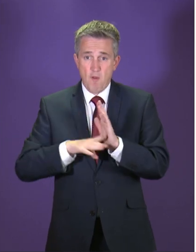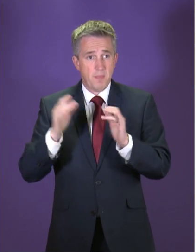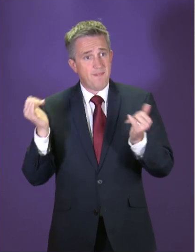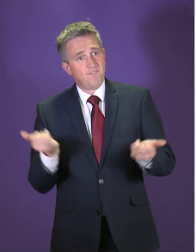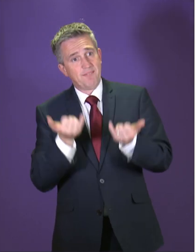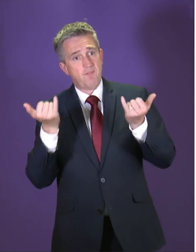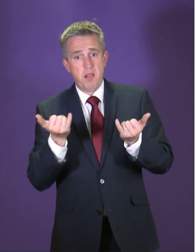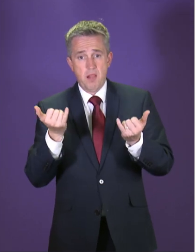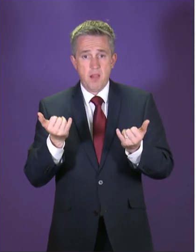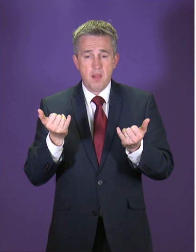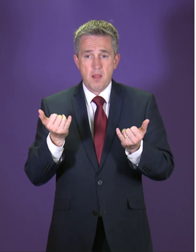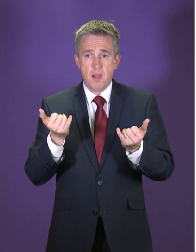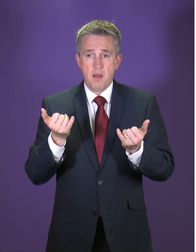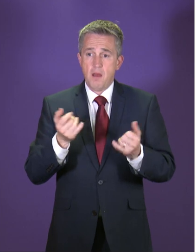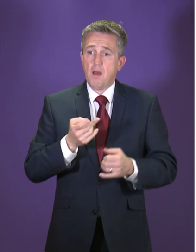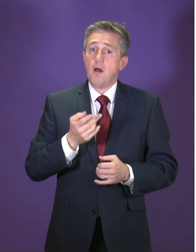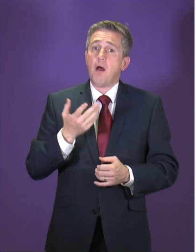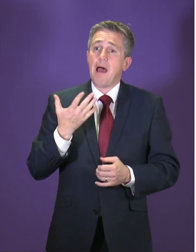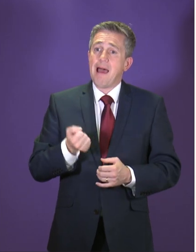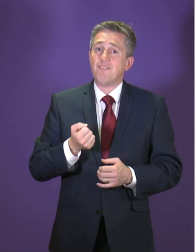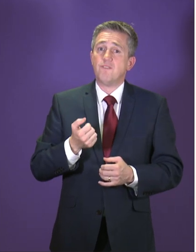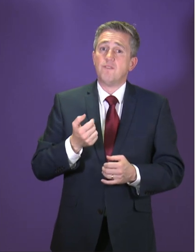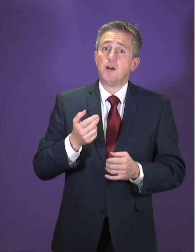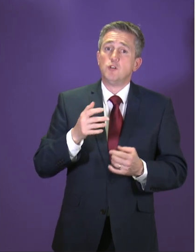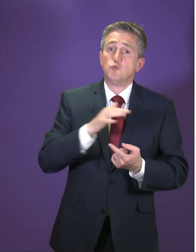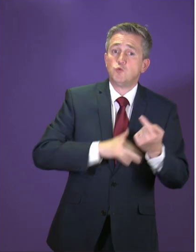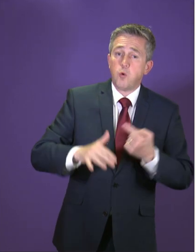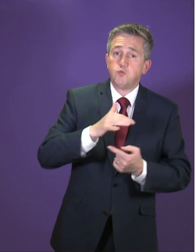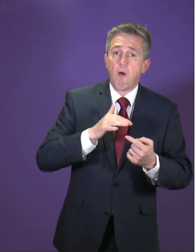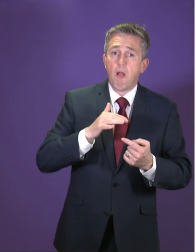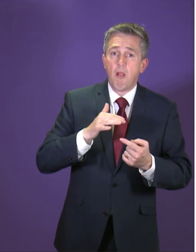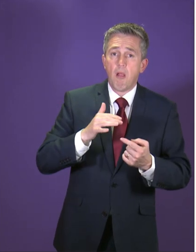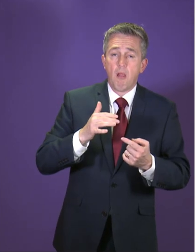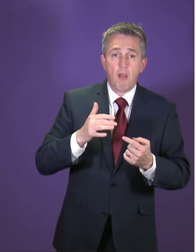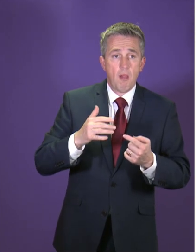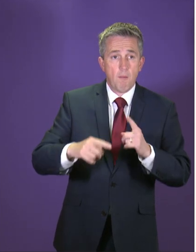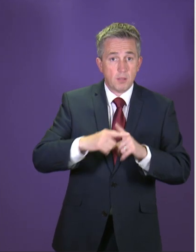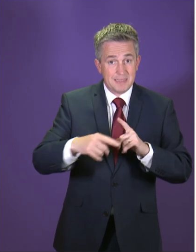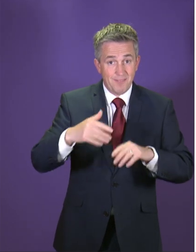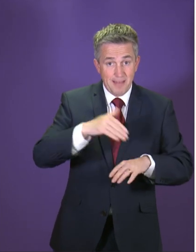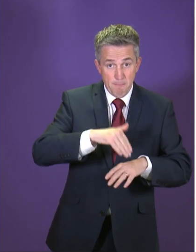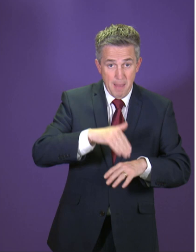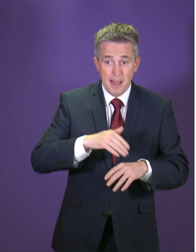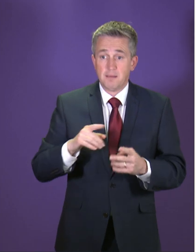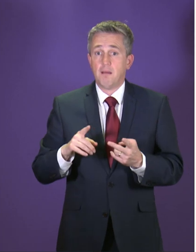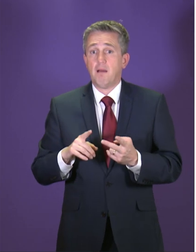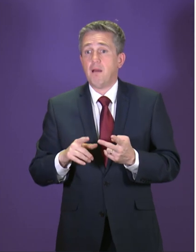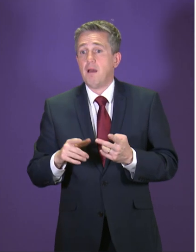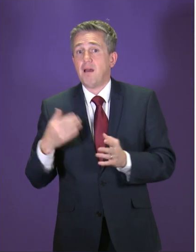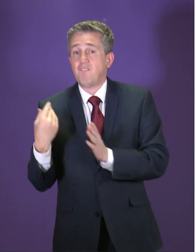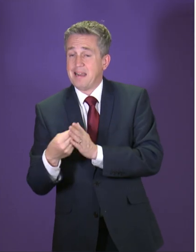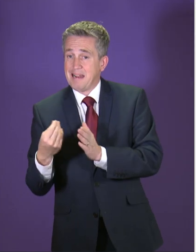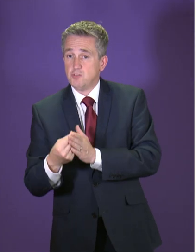have the social and the cultural impact of such an event in the lives of more than